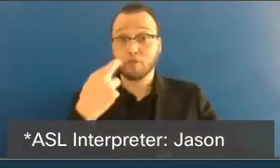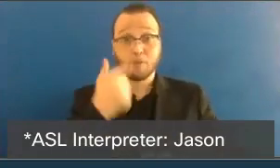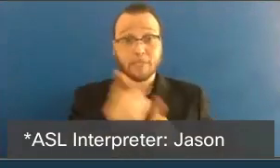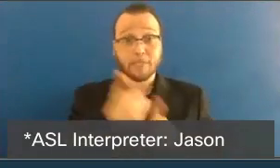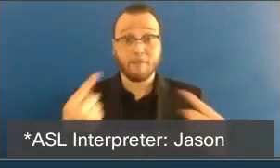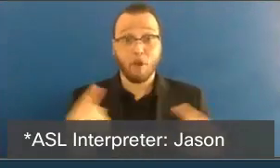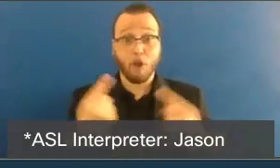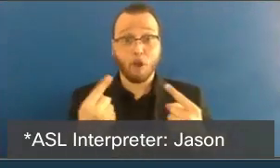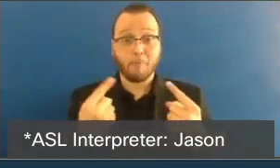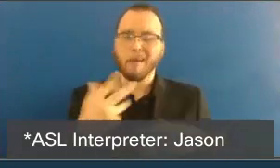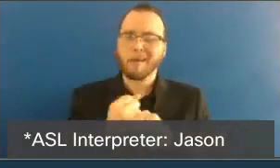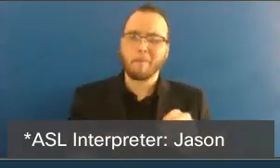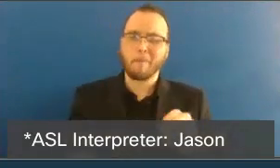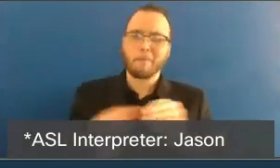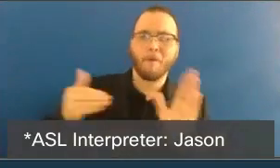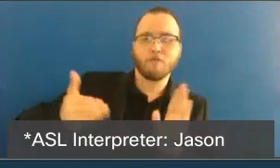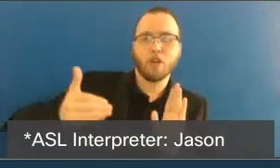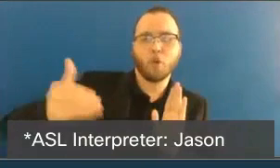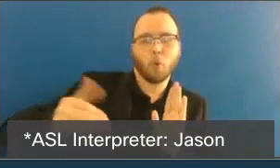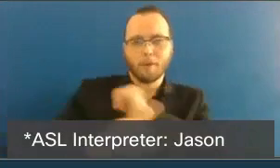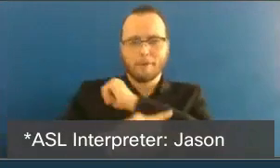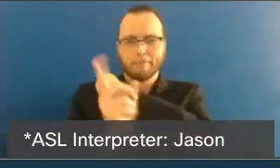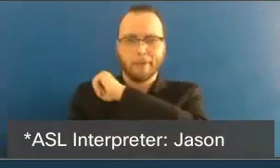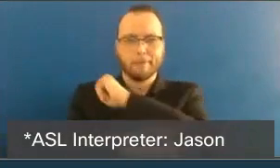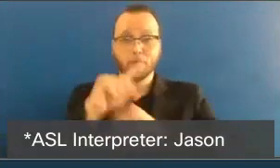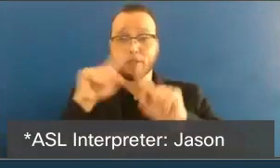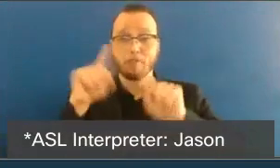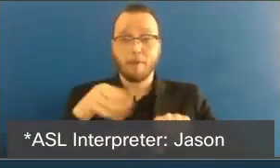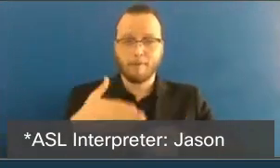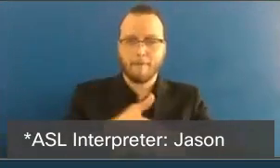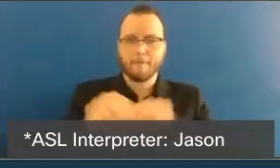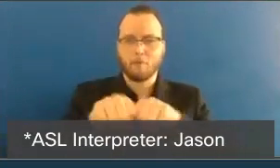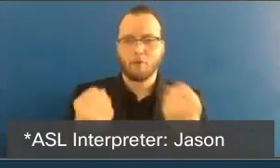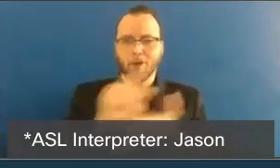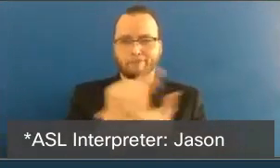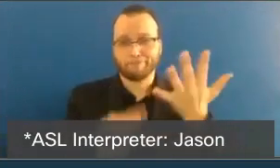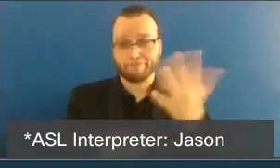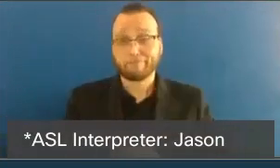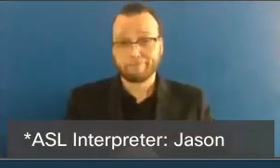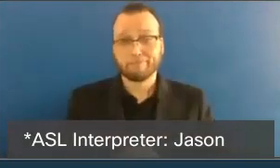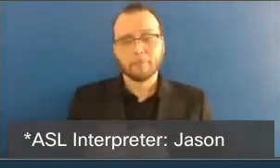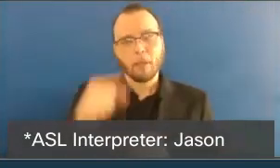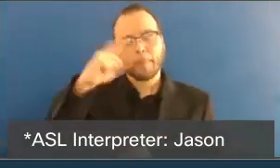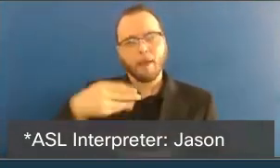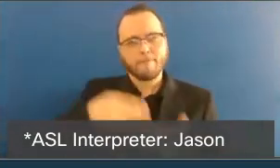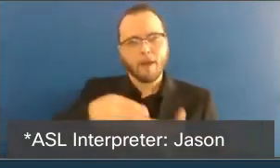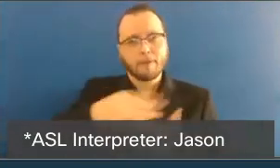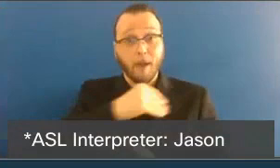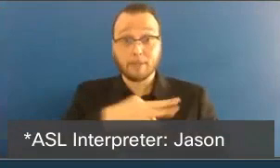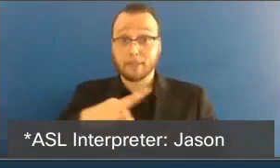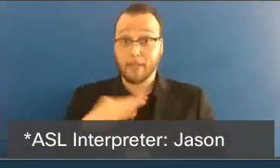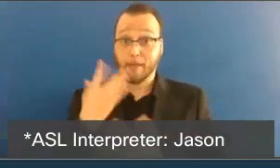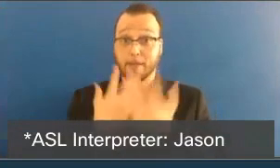more frequent punitive responses to infractions. Due to funding and staffing limitations,